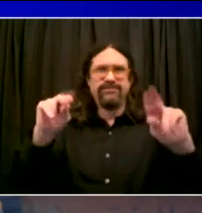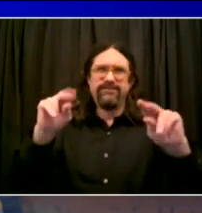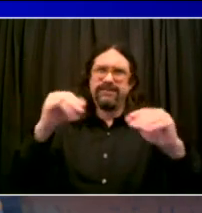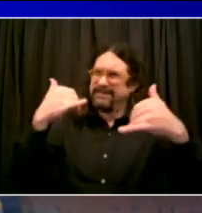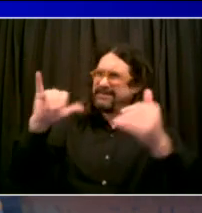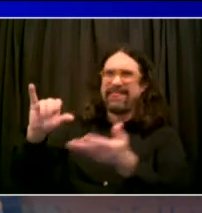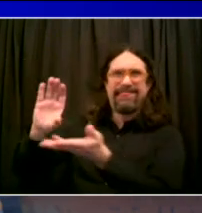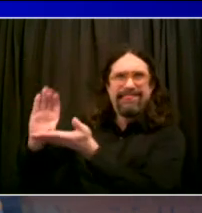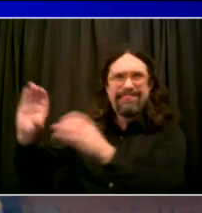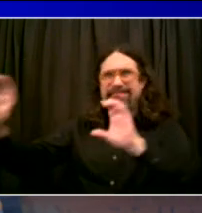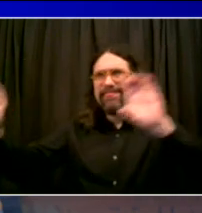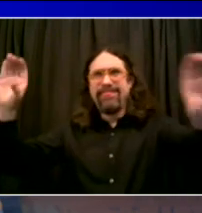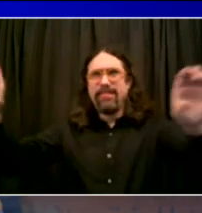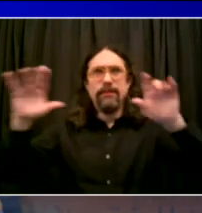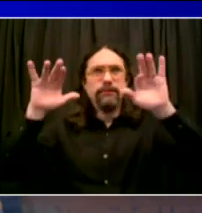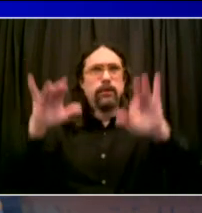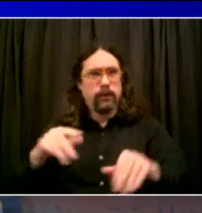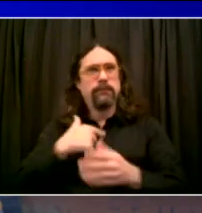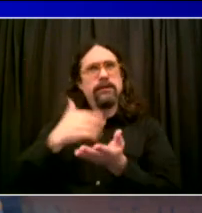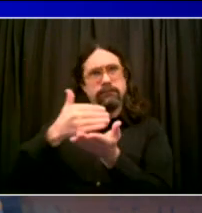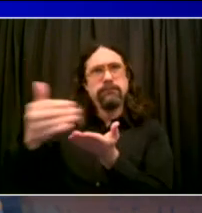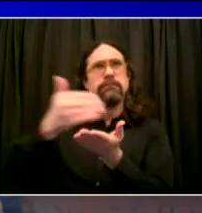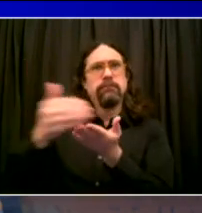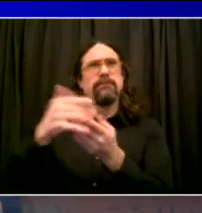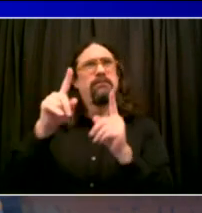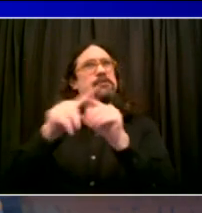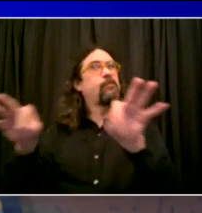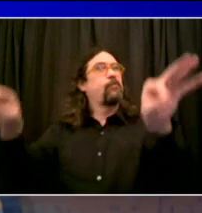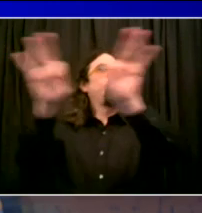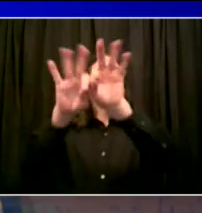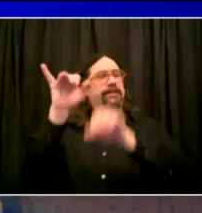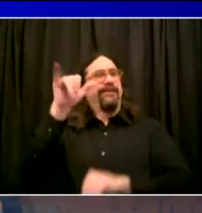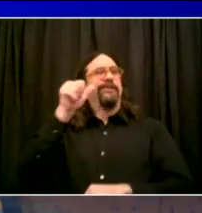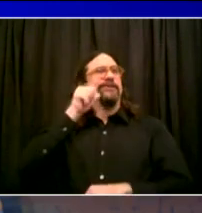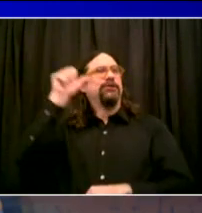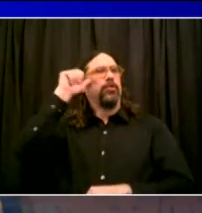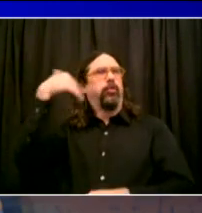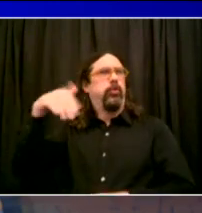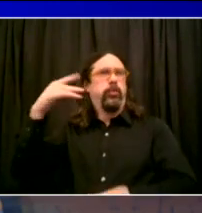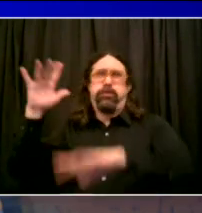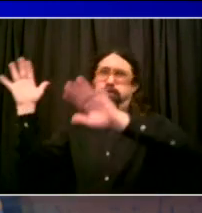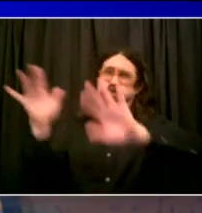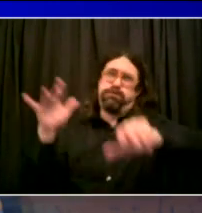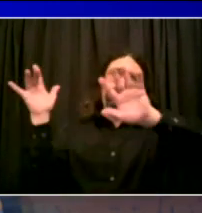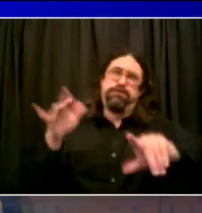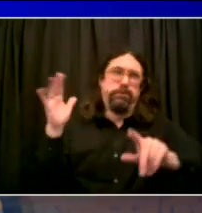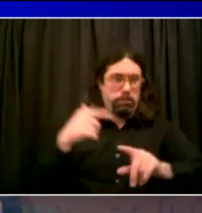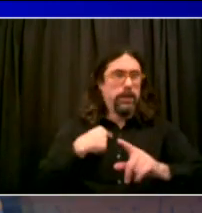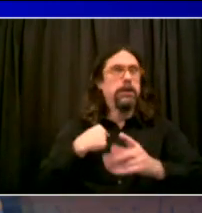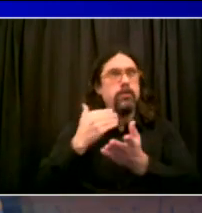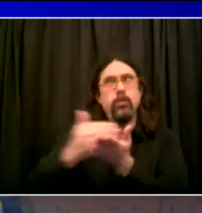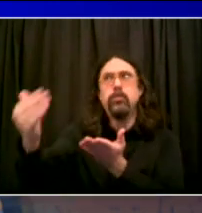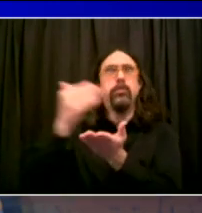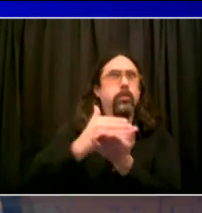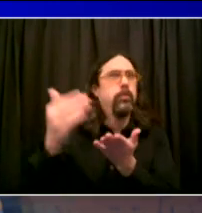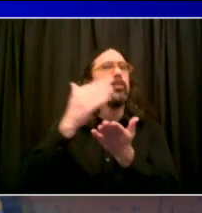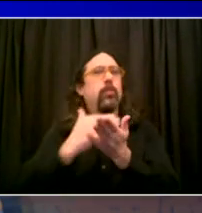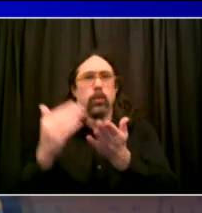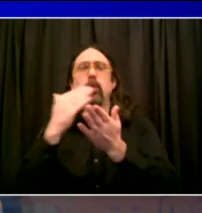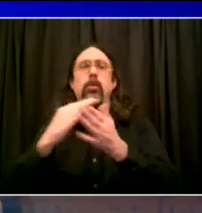the streets, and, of course, by Sanitation Department. So here's what we know so far, and there's still some snow coming, a small amount, but right